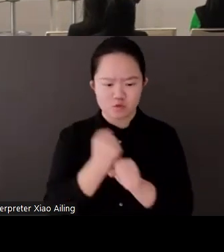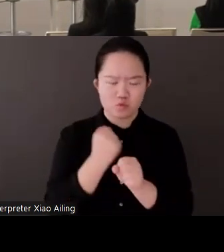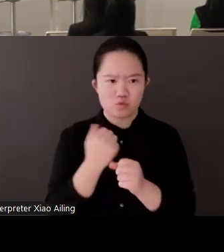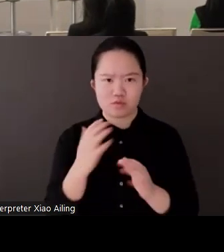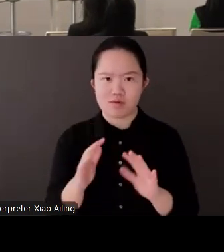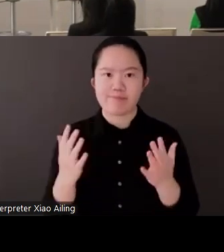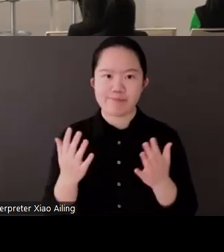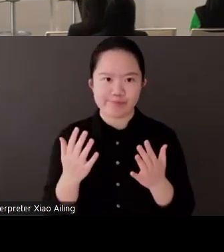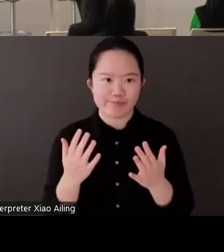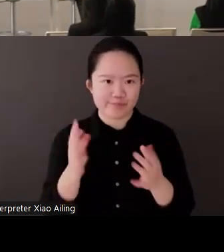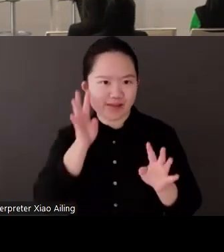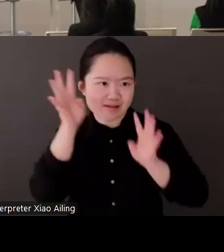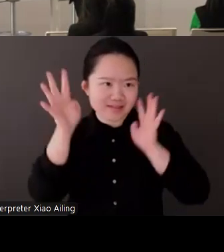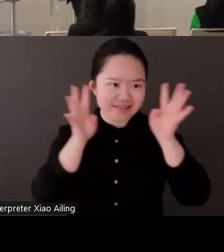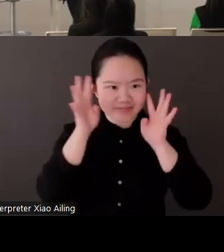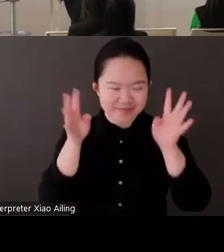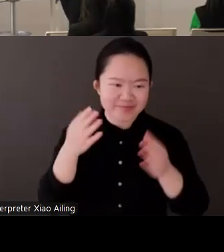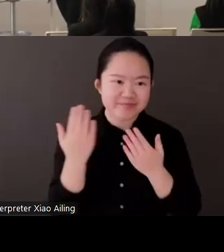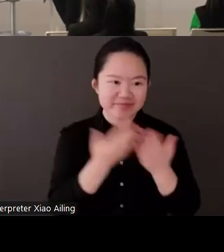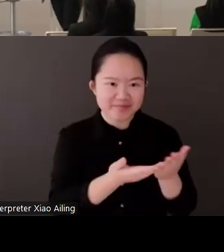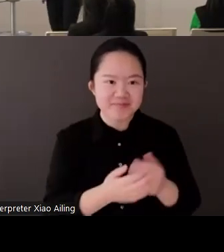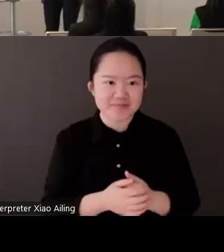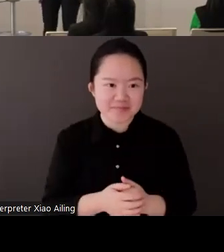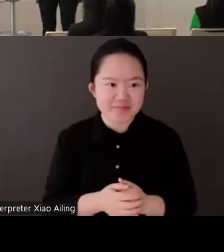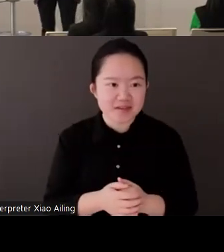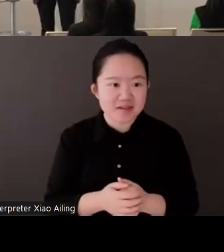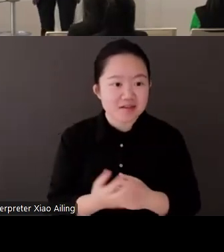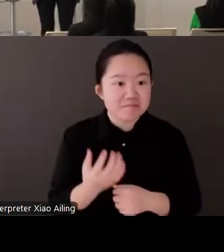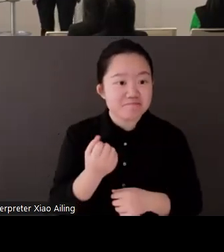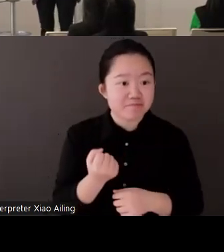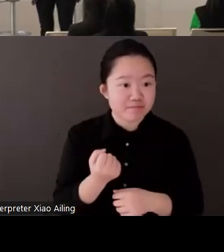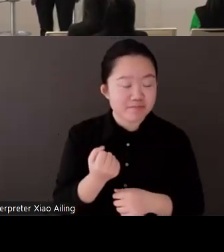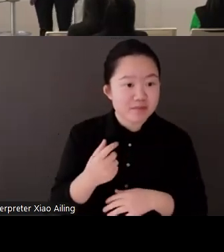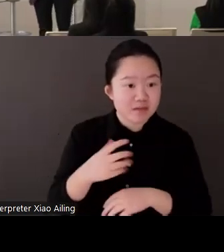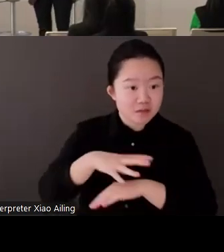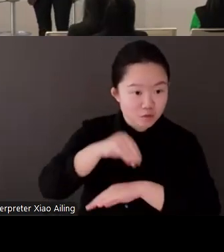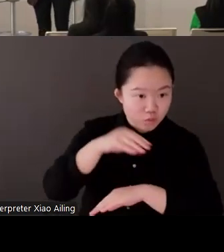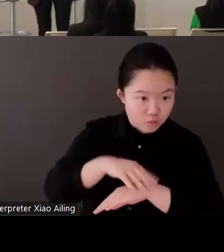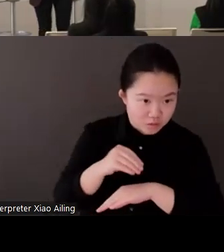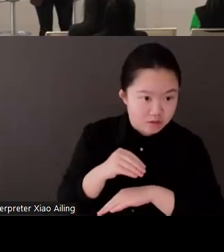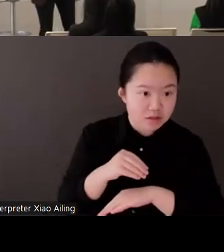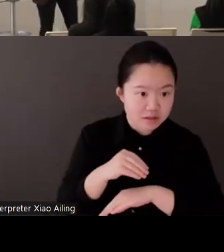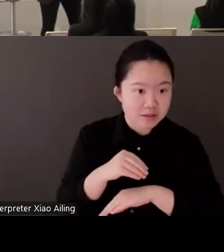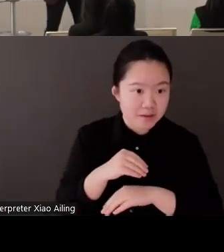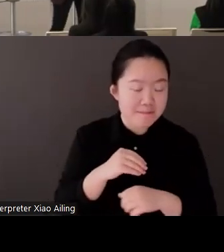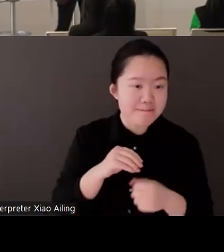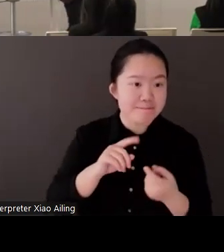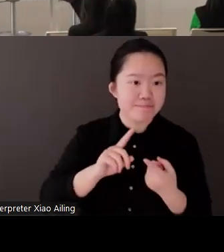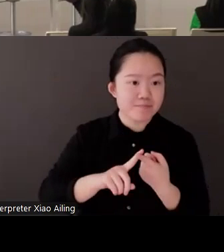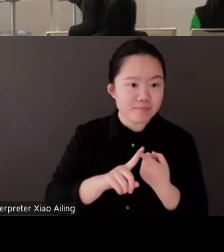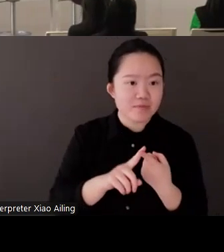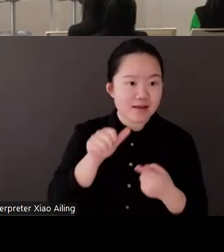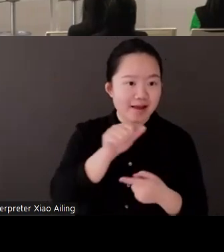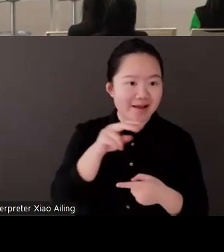in Denmark, from SVT in Sweden, and from NRK in Norway. I think that will be